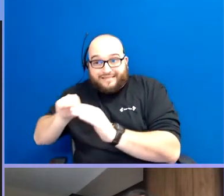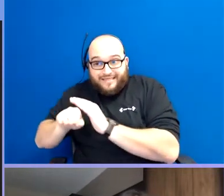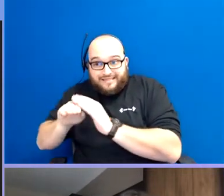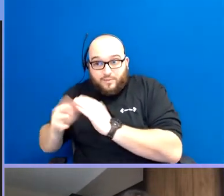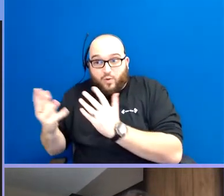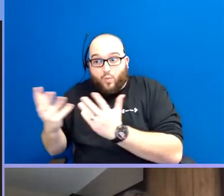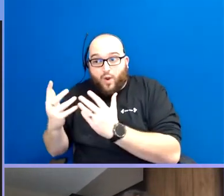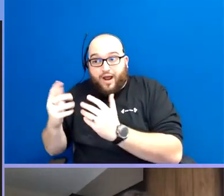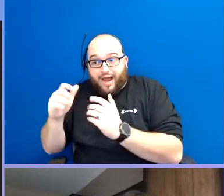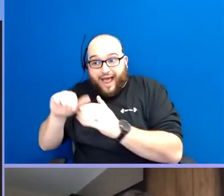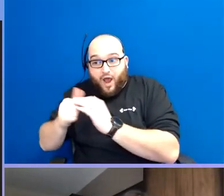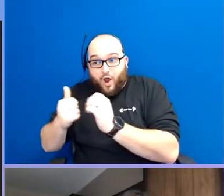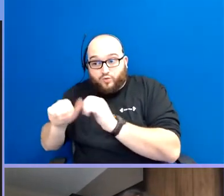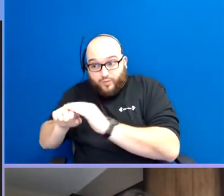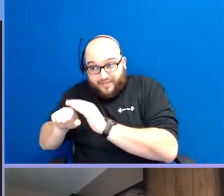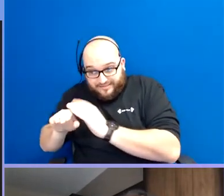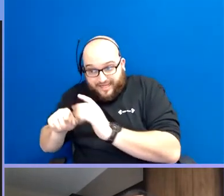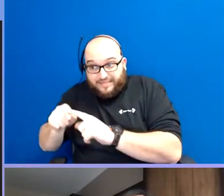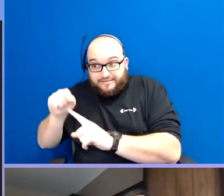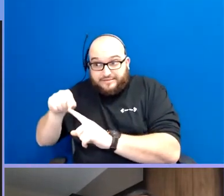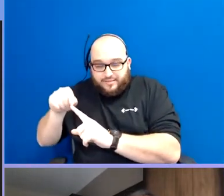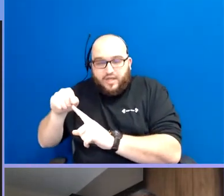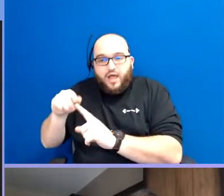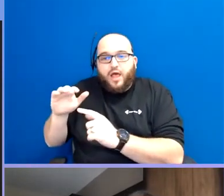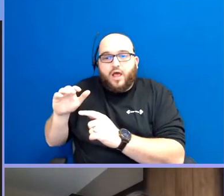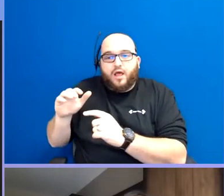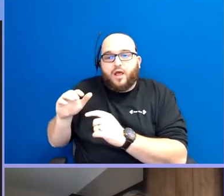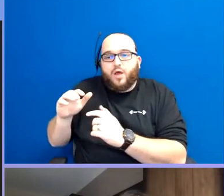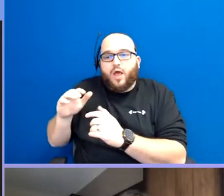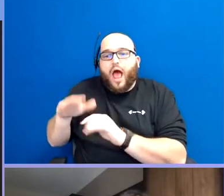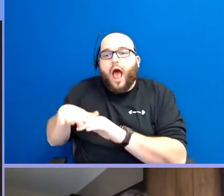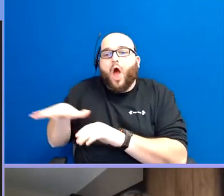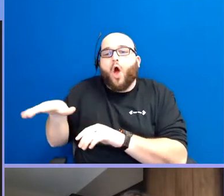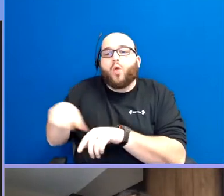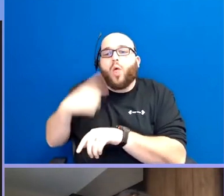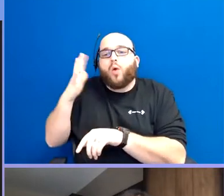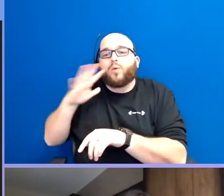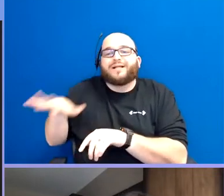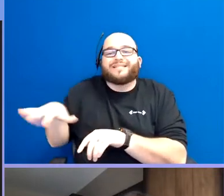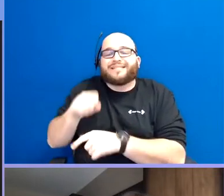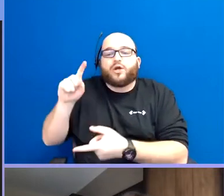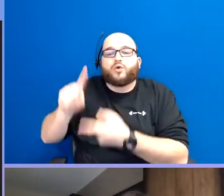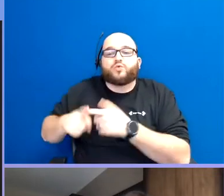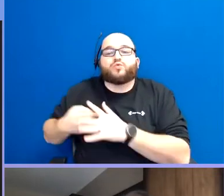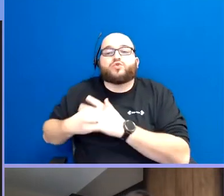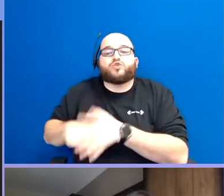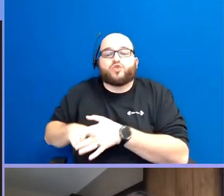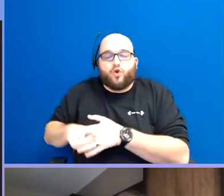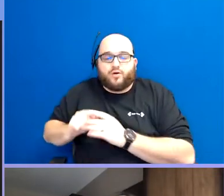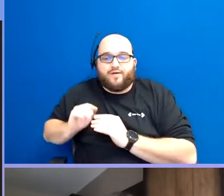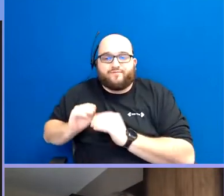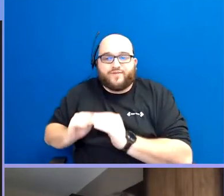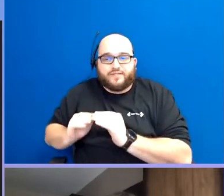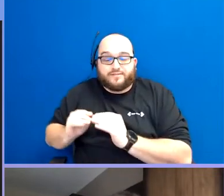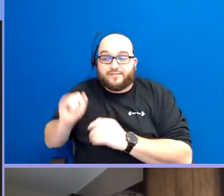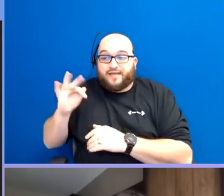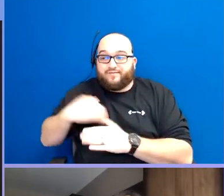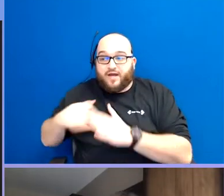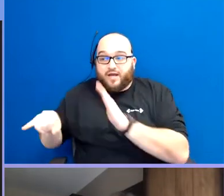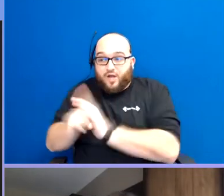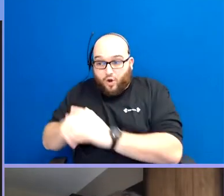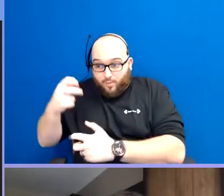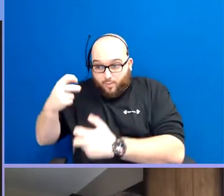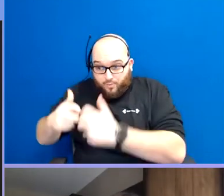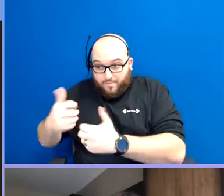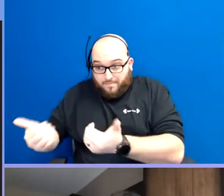things like cost to fix accessibility issues. So how long does it take once an issue is identified for a product team